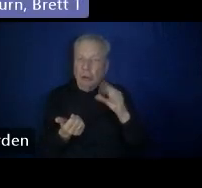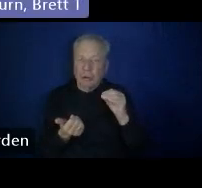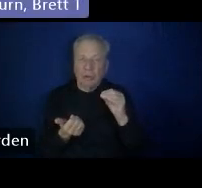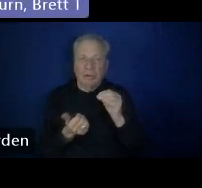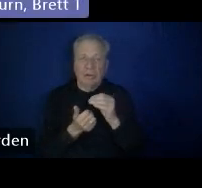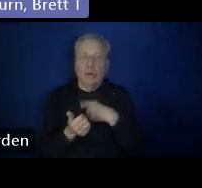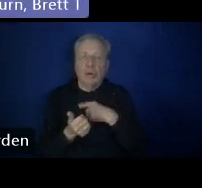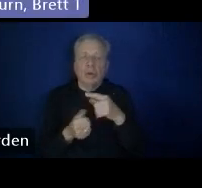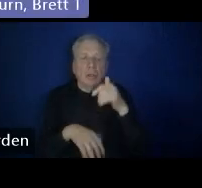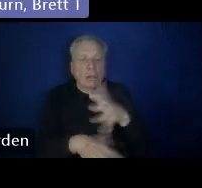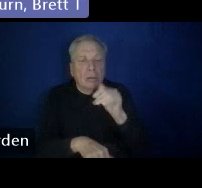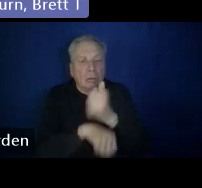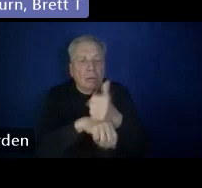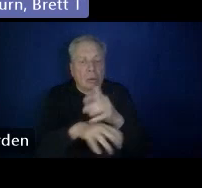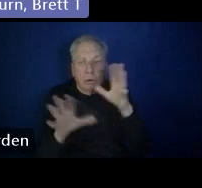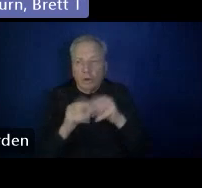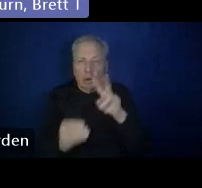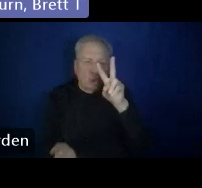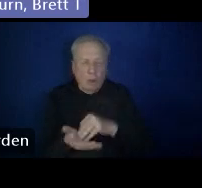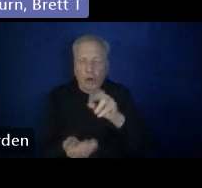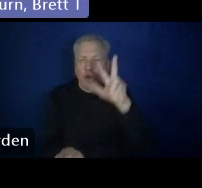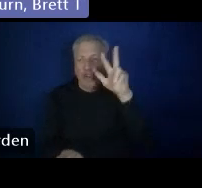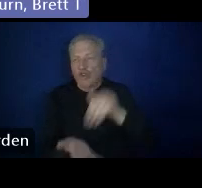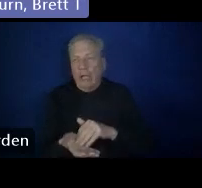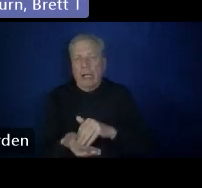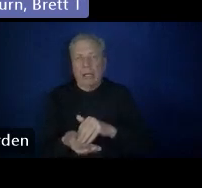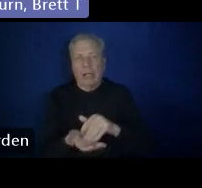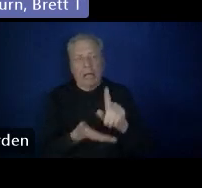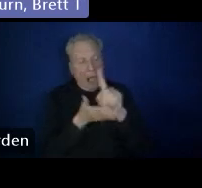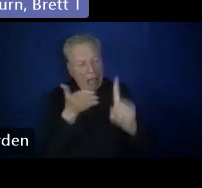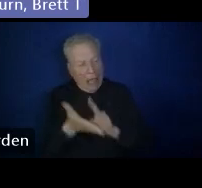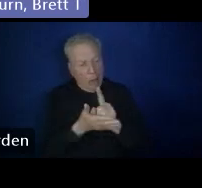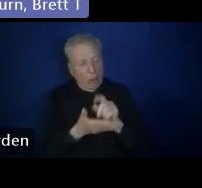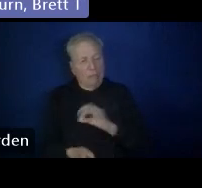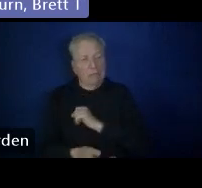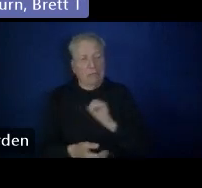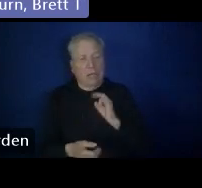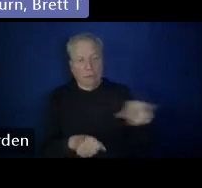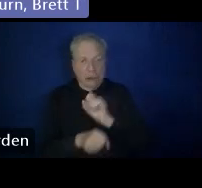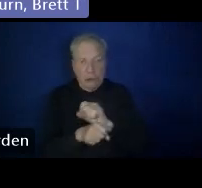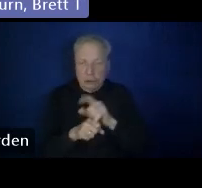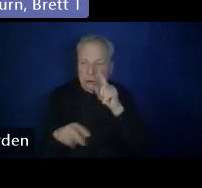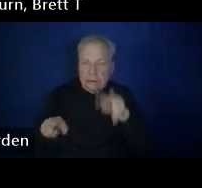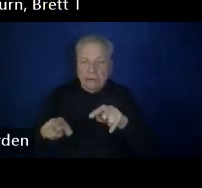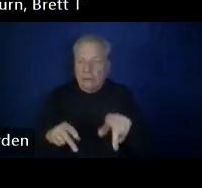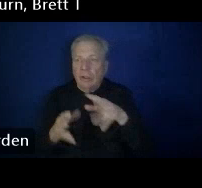we put in 2,000 to 3,000 staff hours per summer managing grizzly bears and black bear jams.